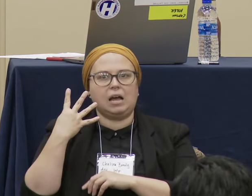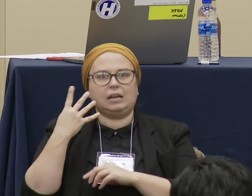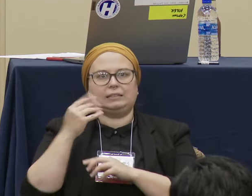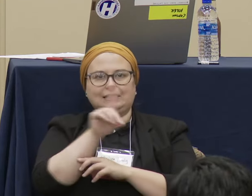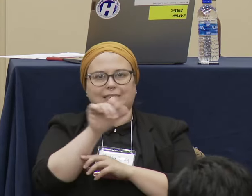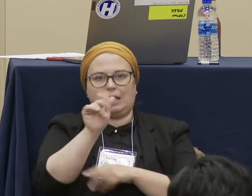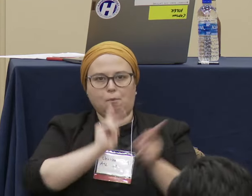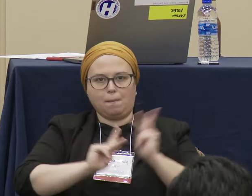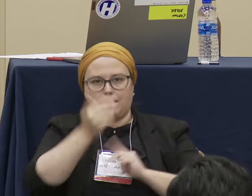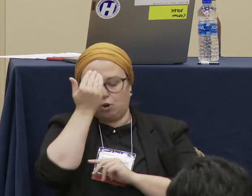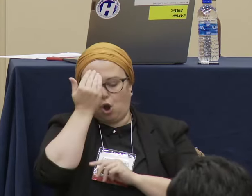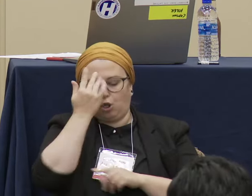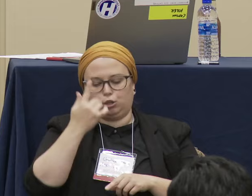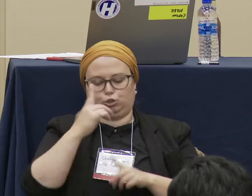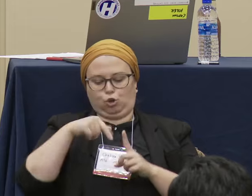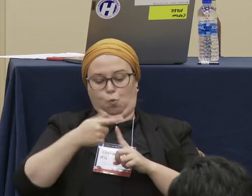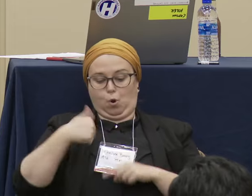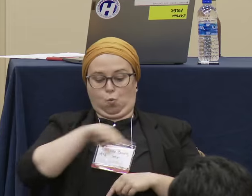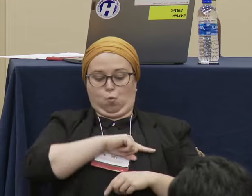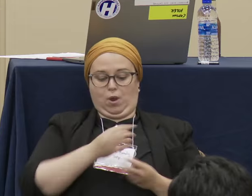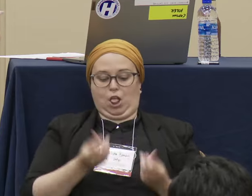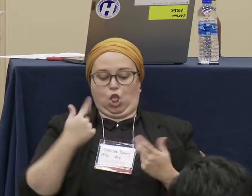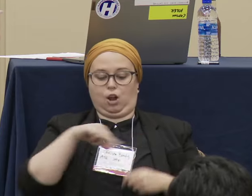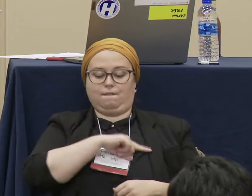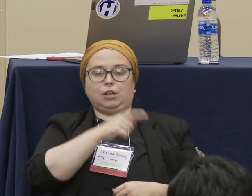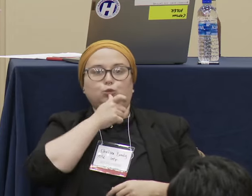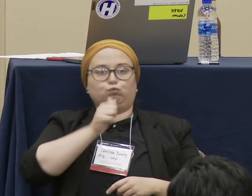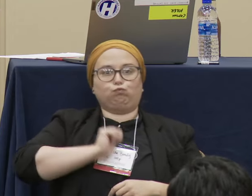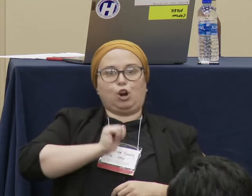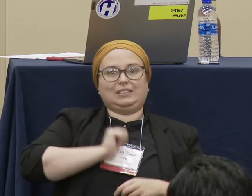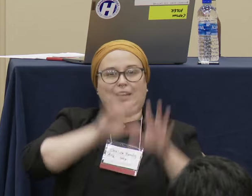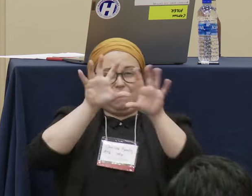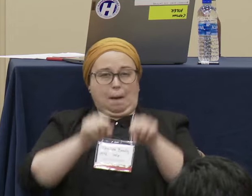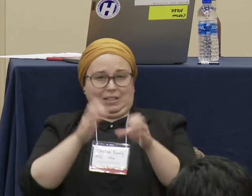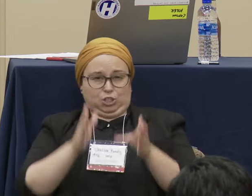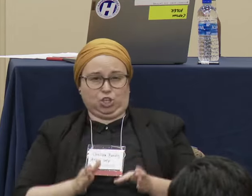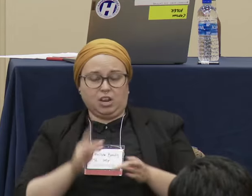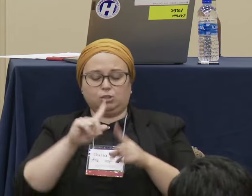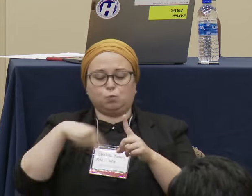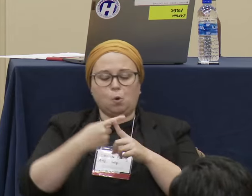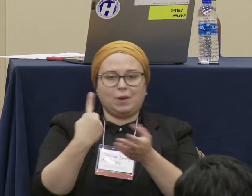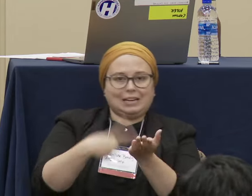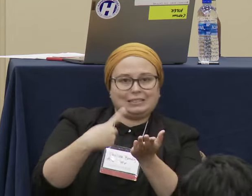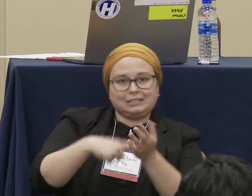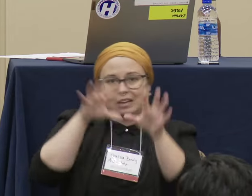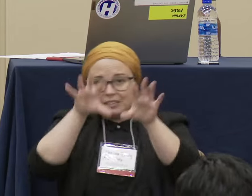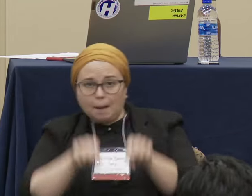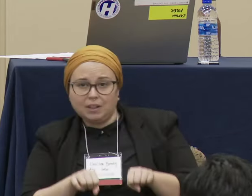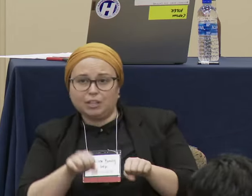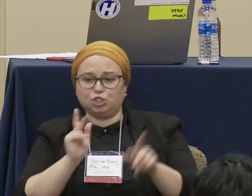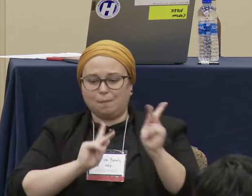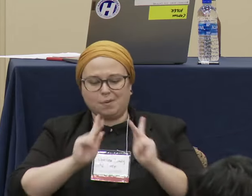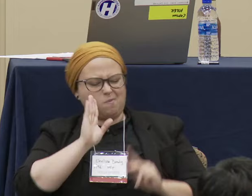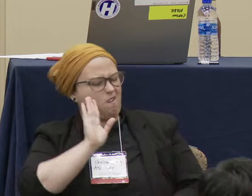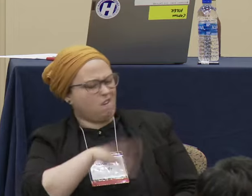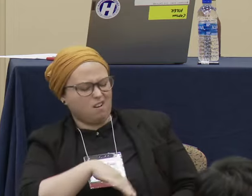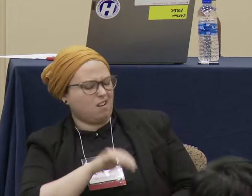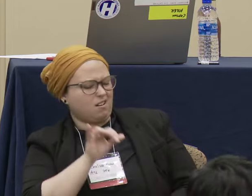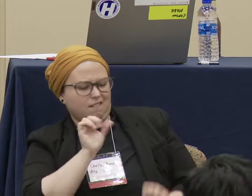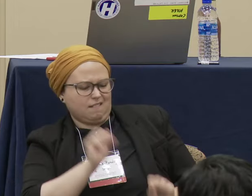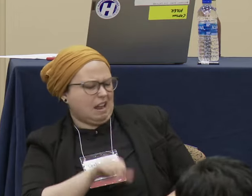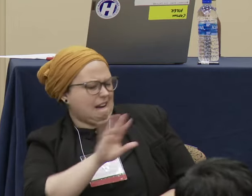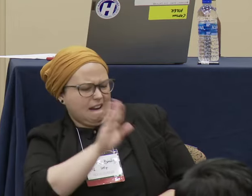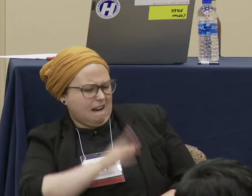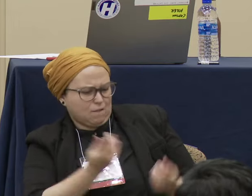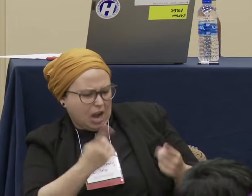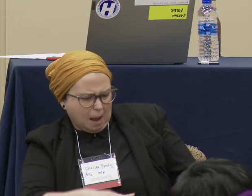we, a lot of us who are abolitionists, talk about abolition, people say it could never happen, or it can't happen now, or if it